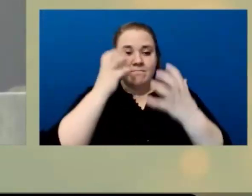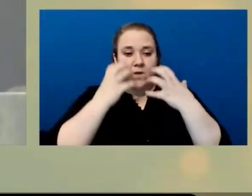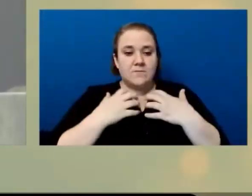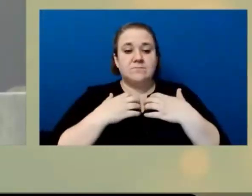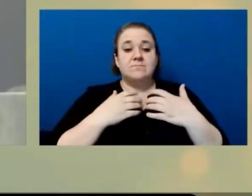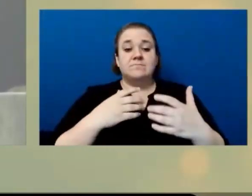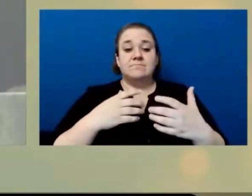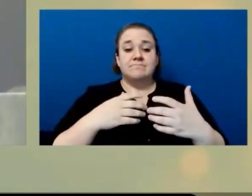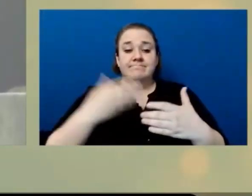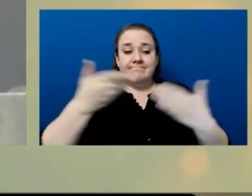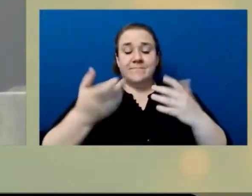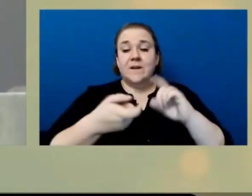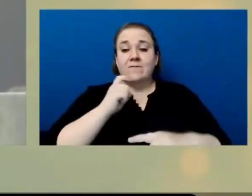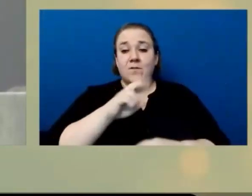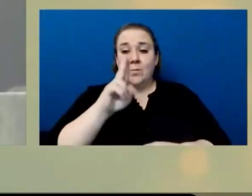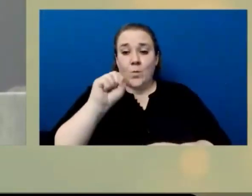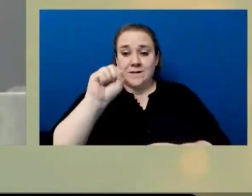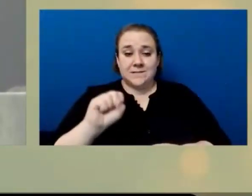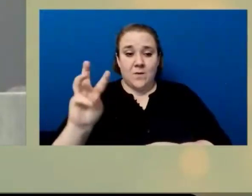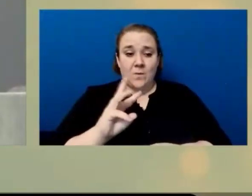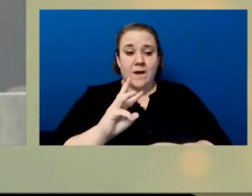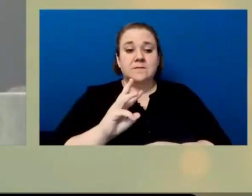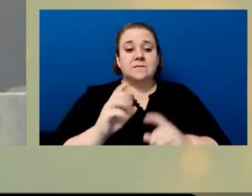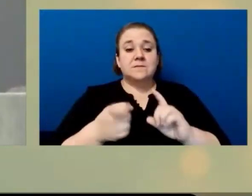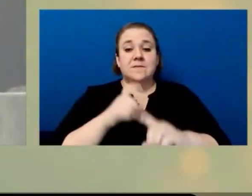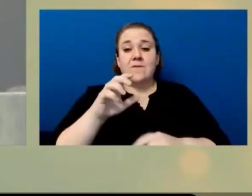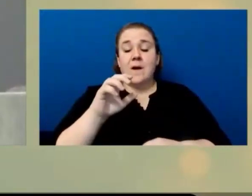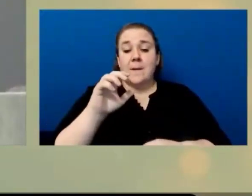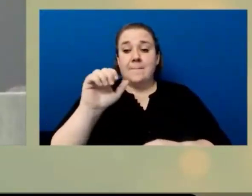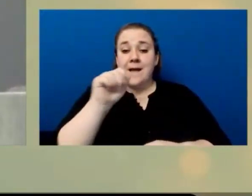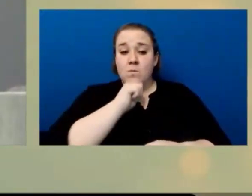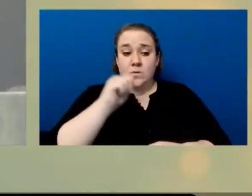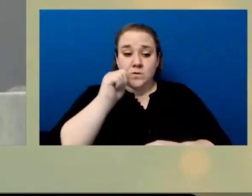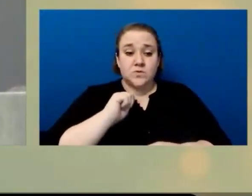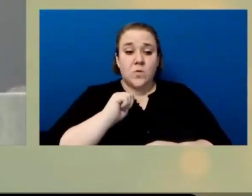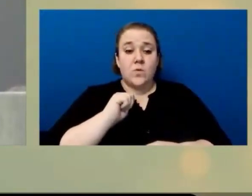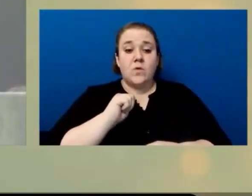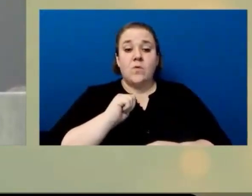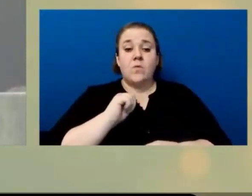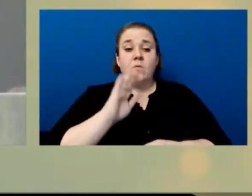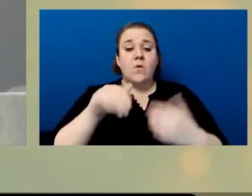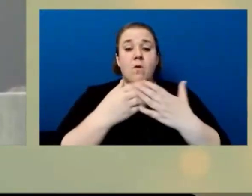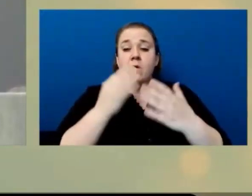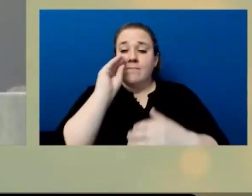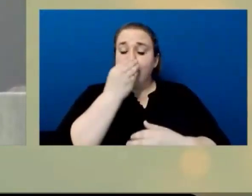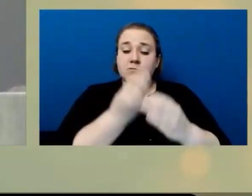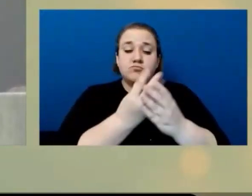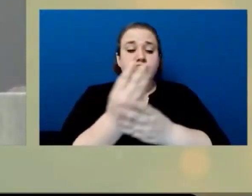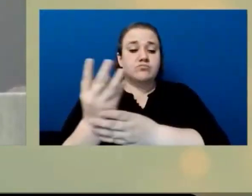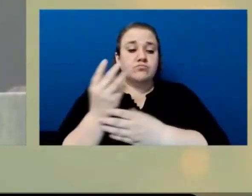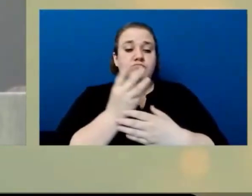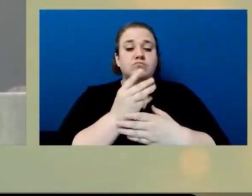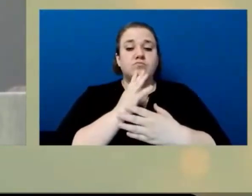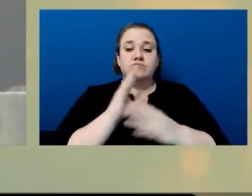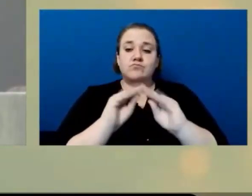from the United States Southwest, from Valley Unitarian Universalist in Chandler, Arizona, where the saguaros bloom amidst an array